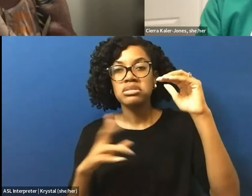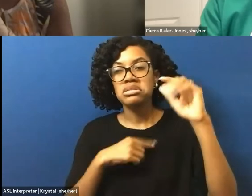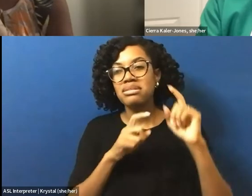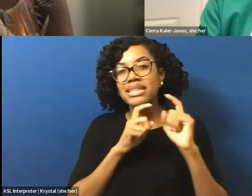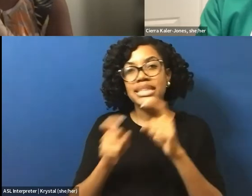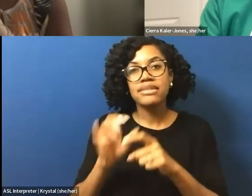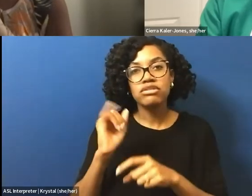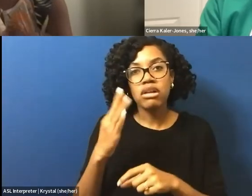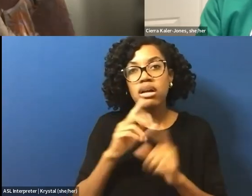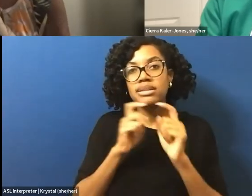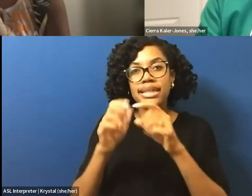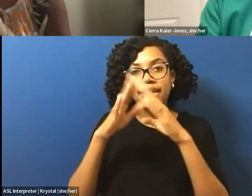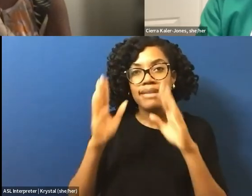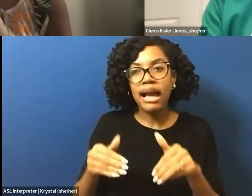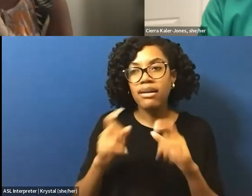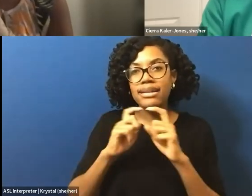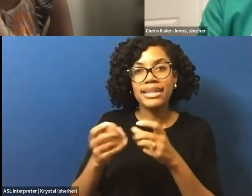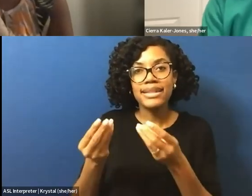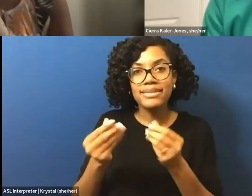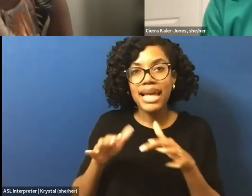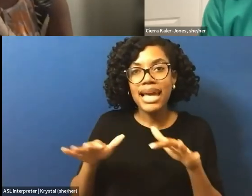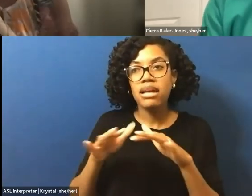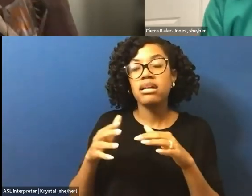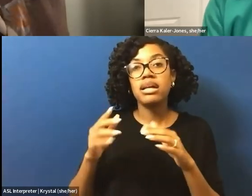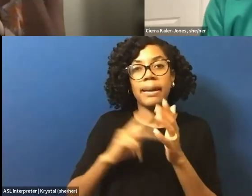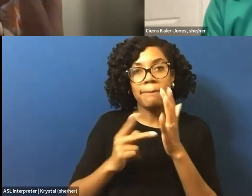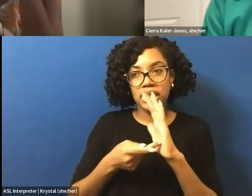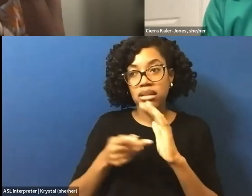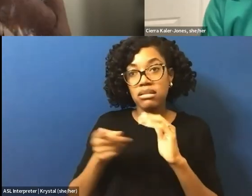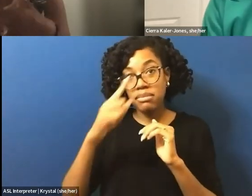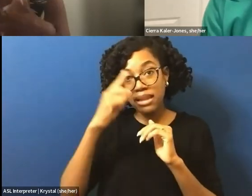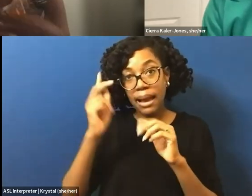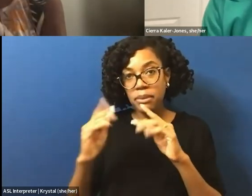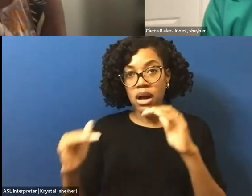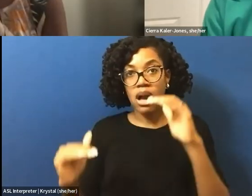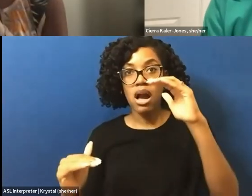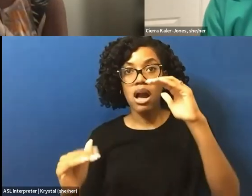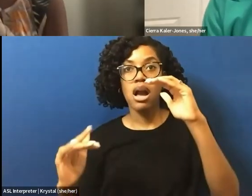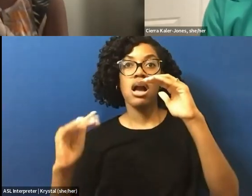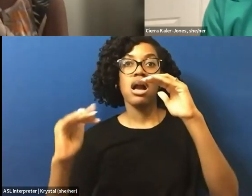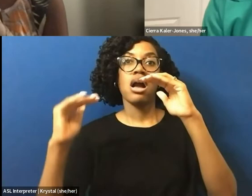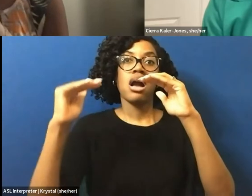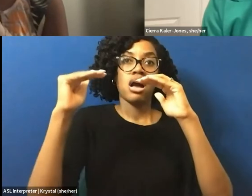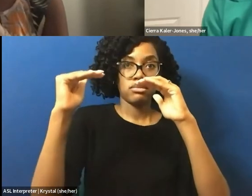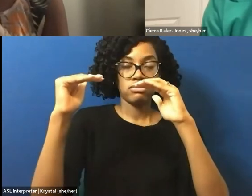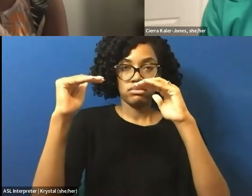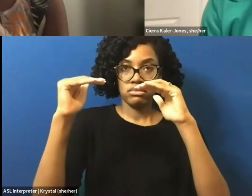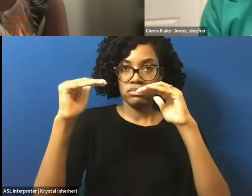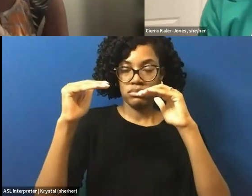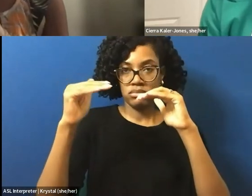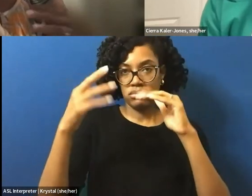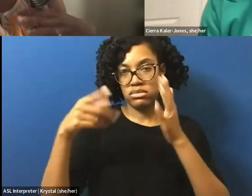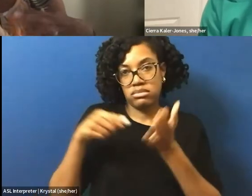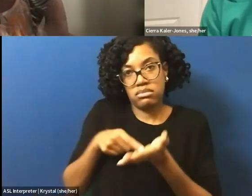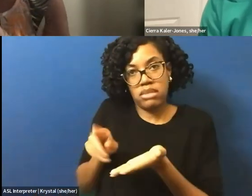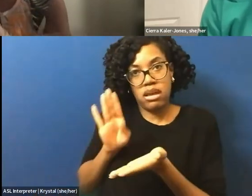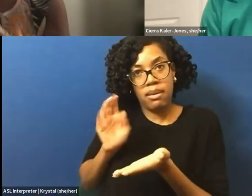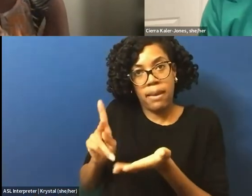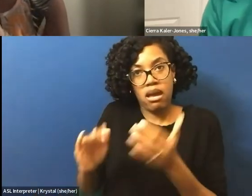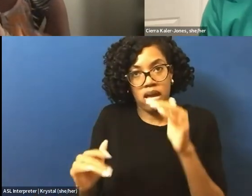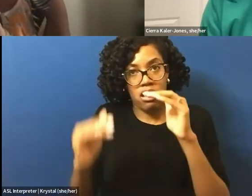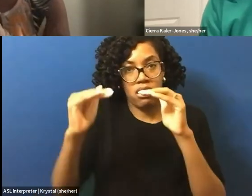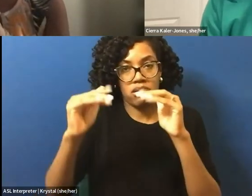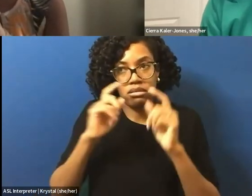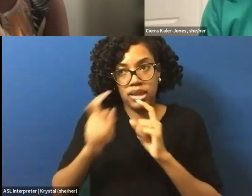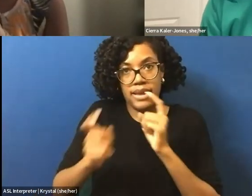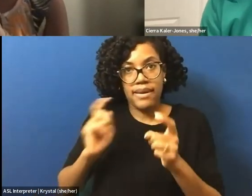just an actual paycheck that people are able to do whatever they want with. I would say that over the course of her reparations activism, which we're talking, if she's starting to think